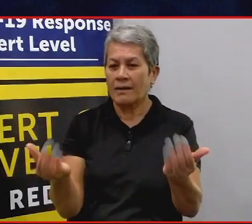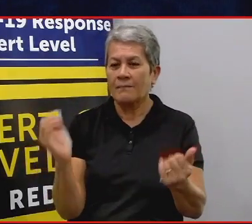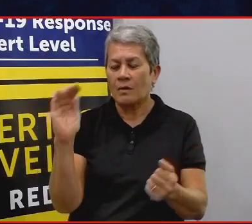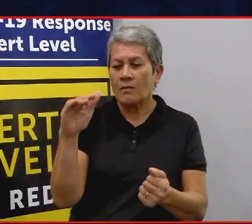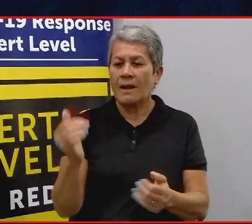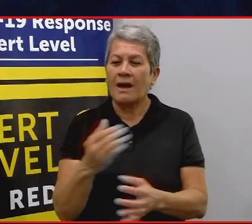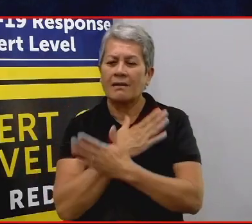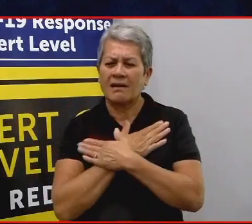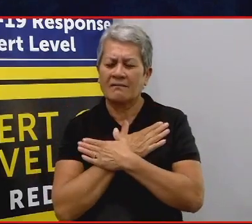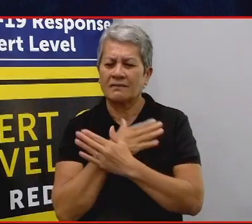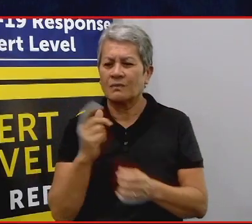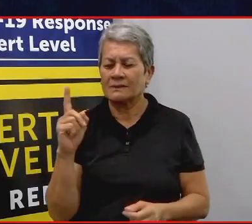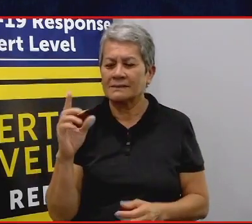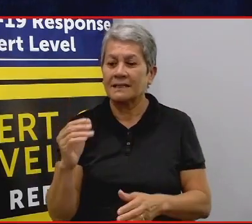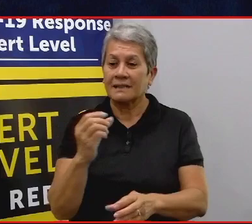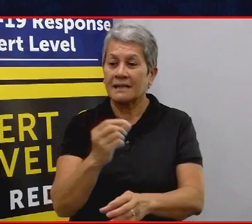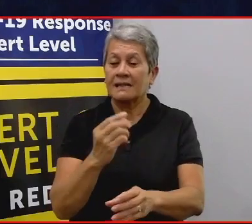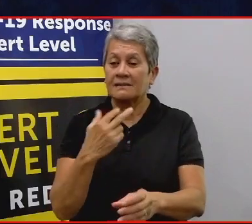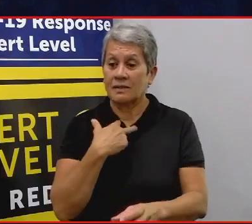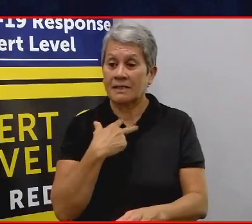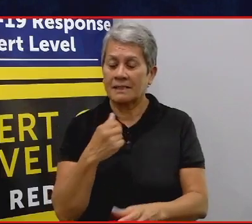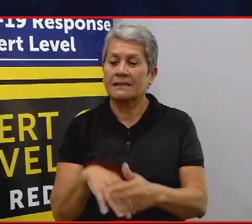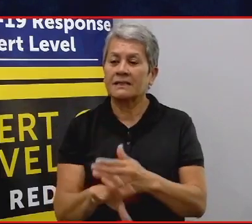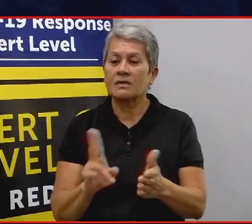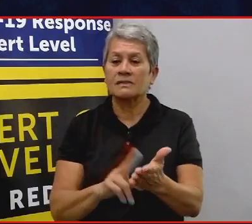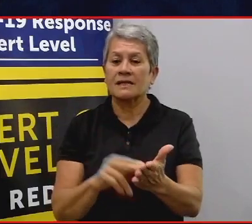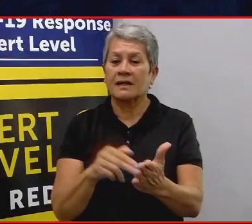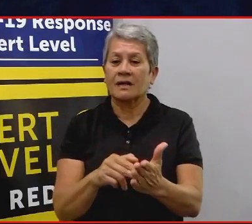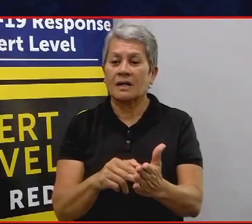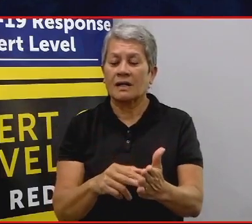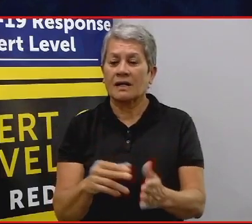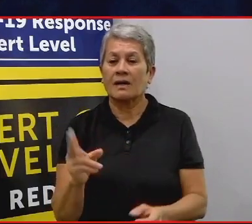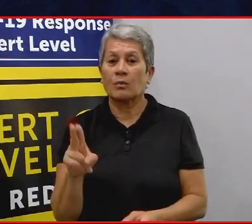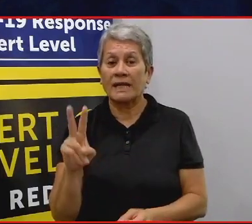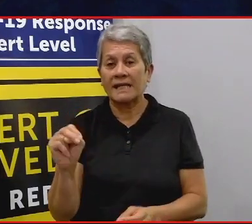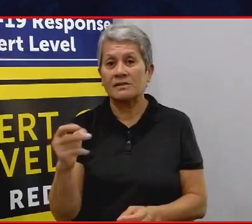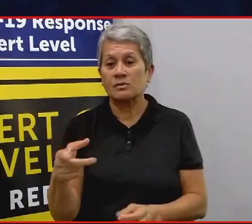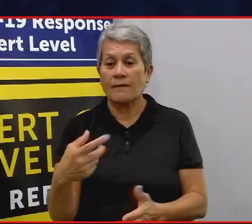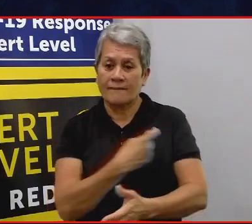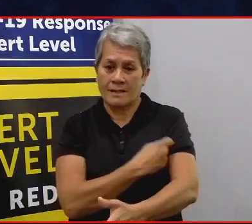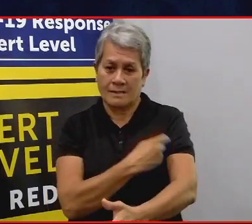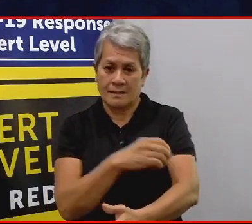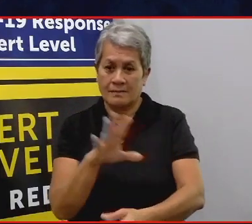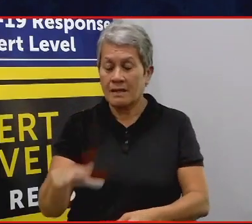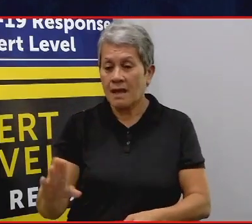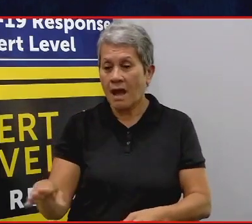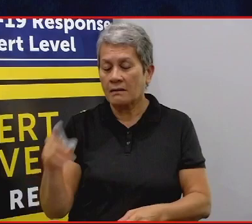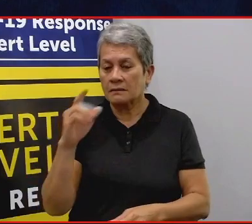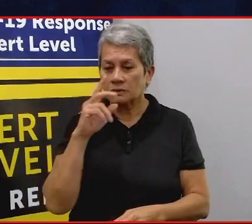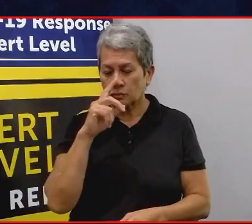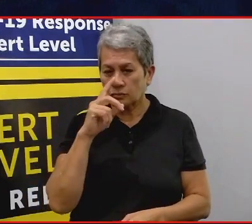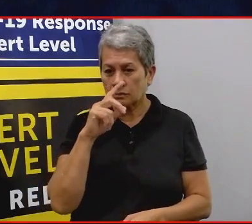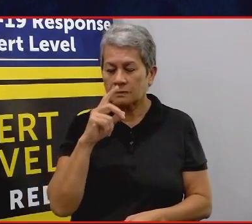Zealand. We've also been busy getting ready to vaccinate our younger people. And importantly, as